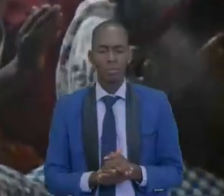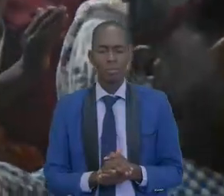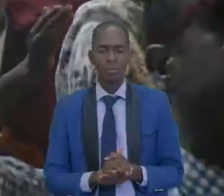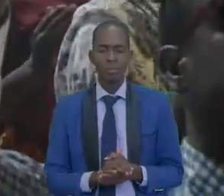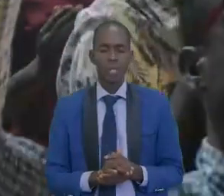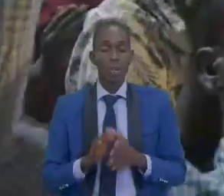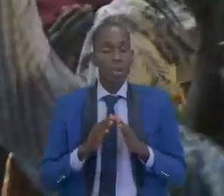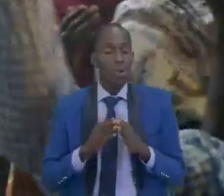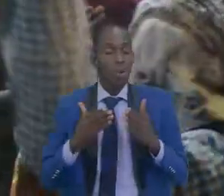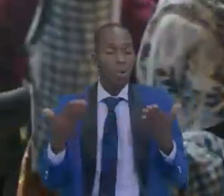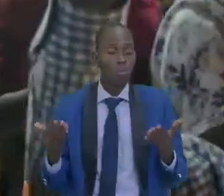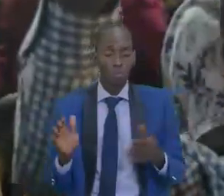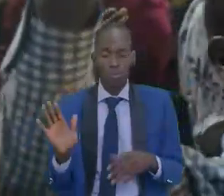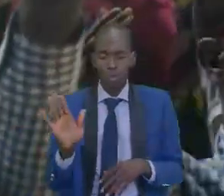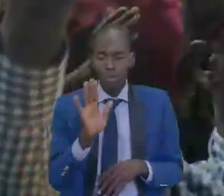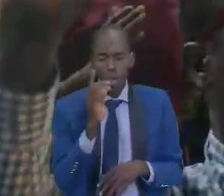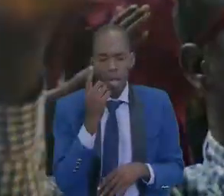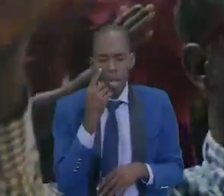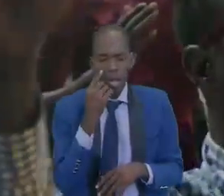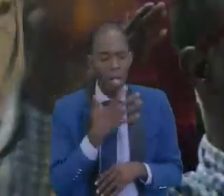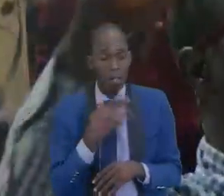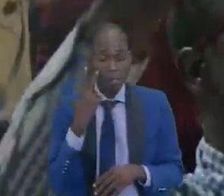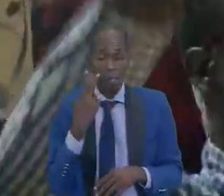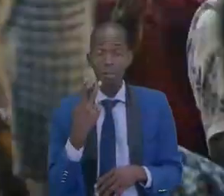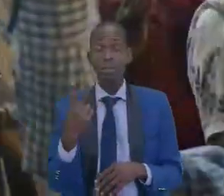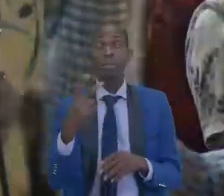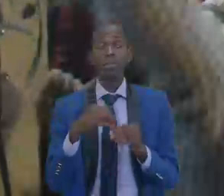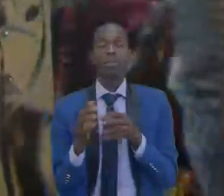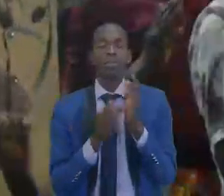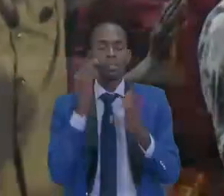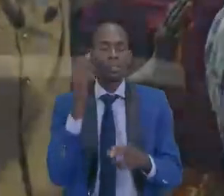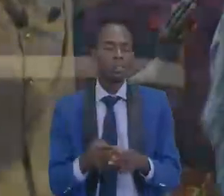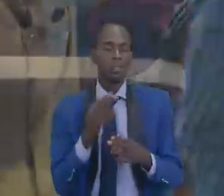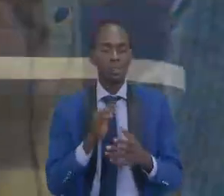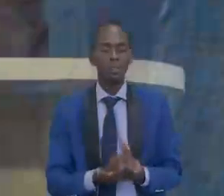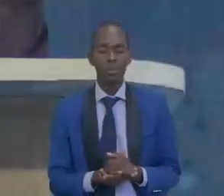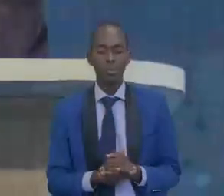Open your eyes and see in Jesus' name.